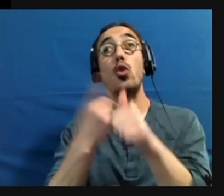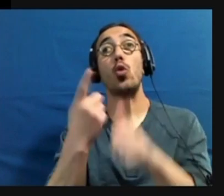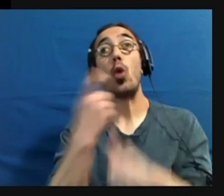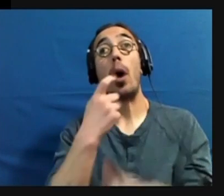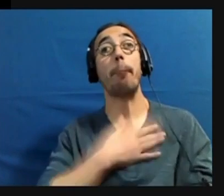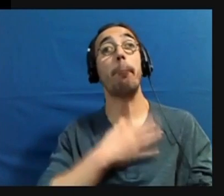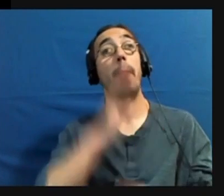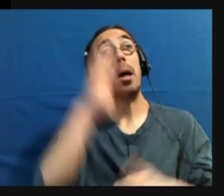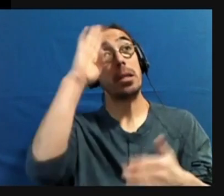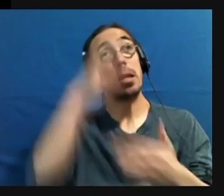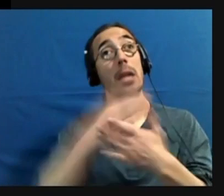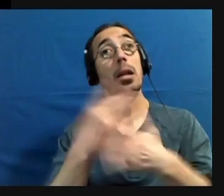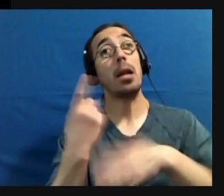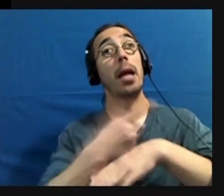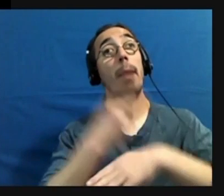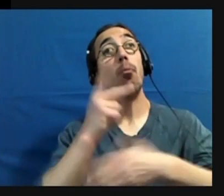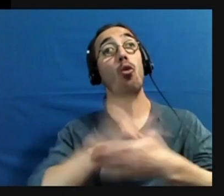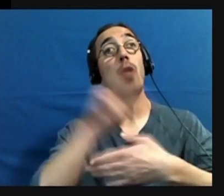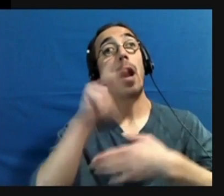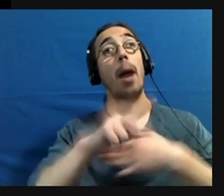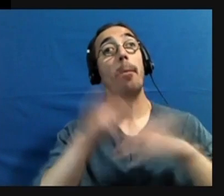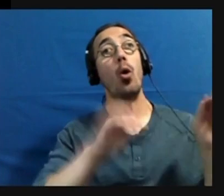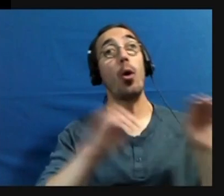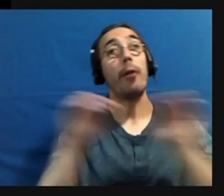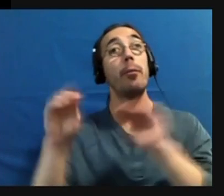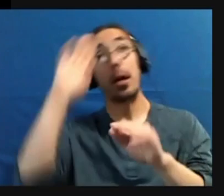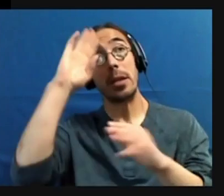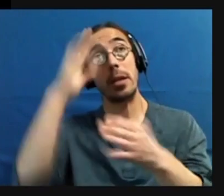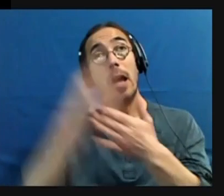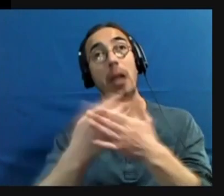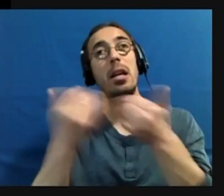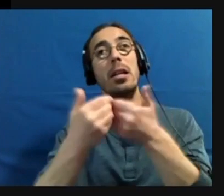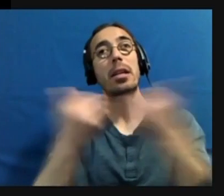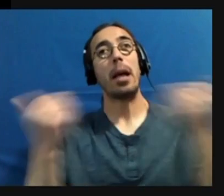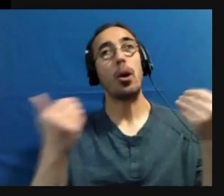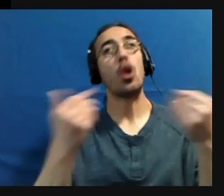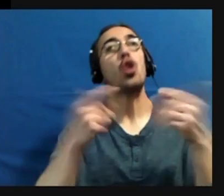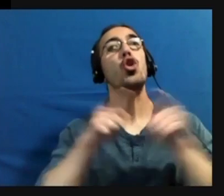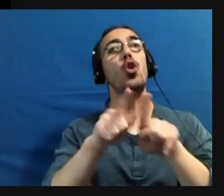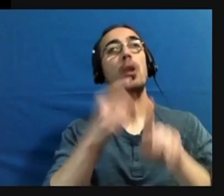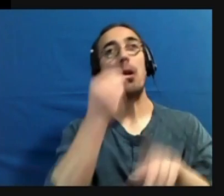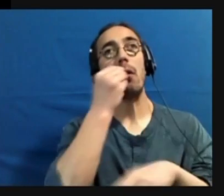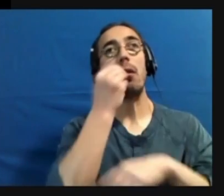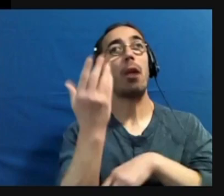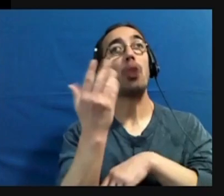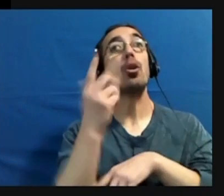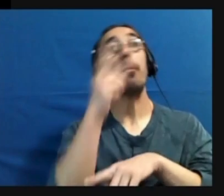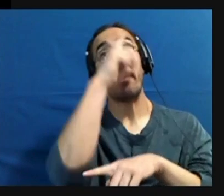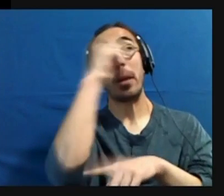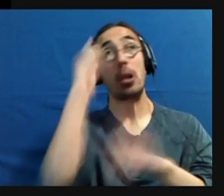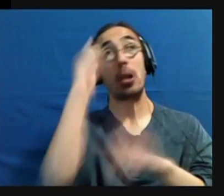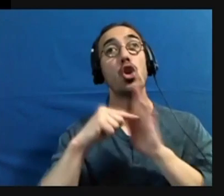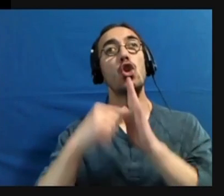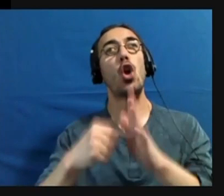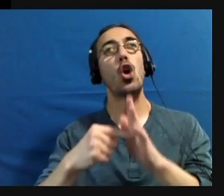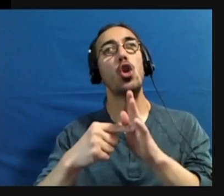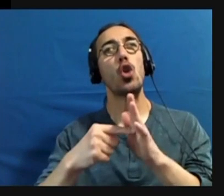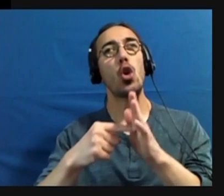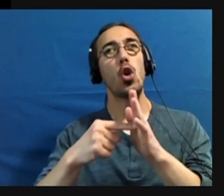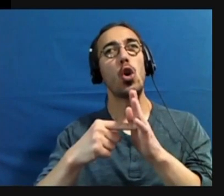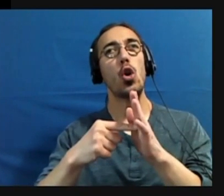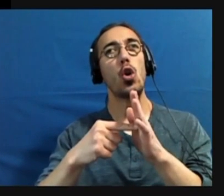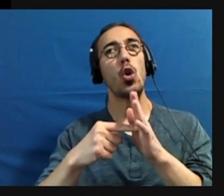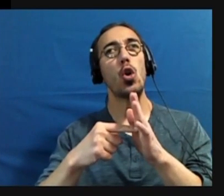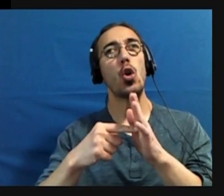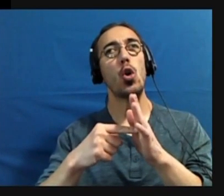day program suggests moving my son away from the group during lunch because he started swiping food and shoving it in